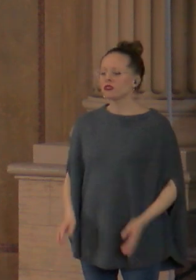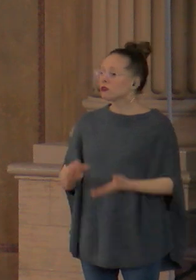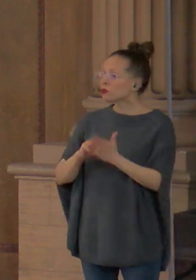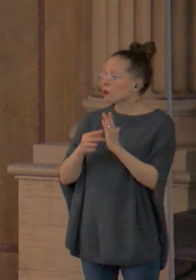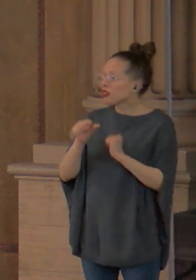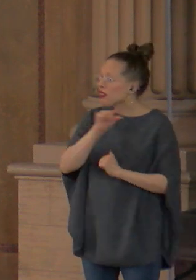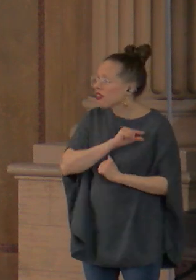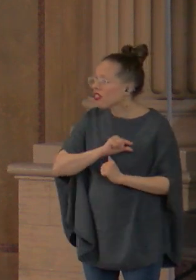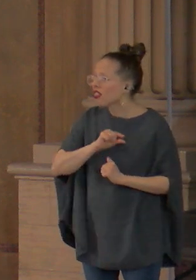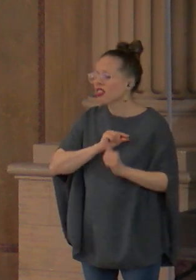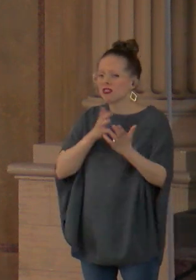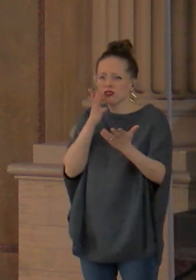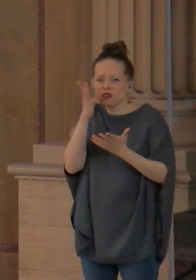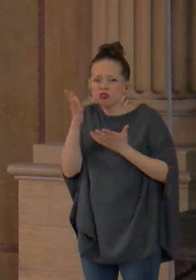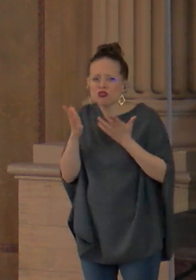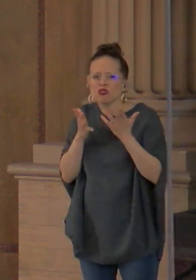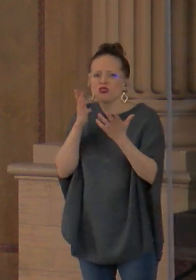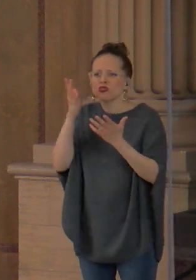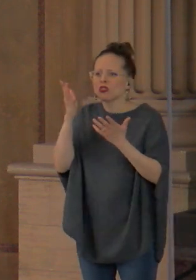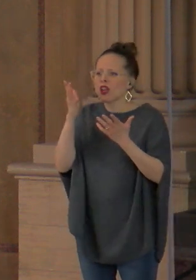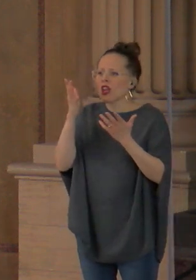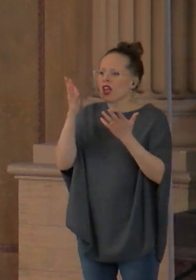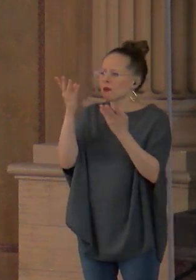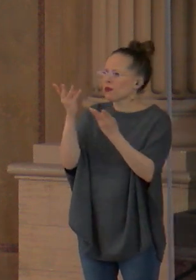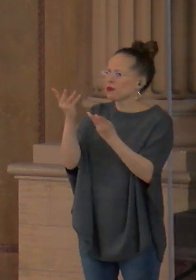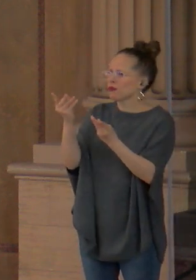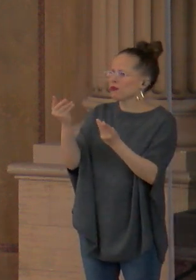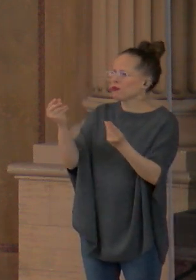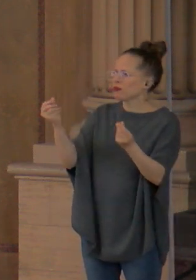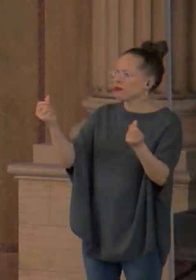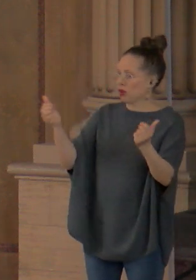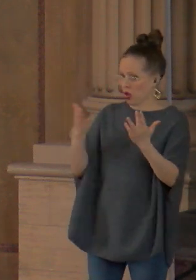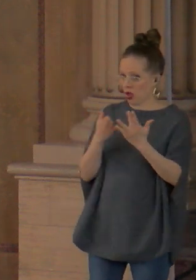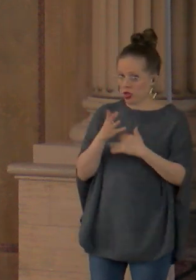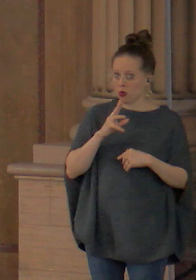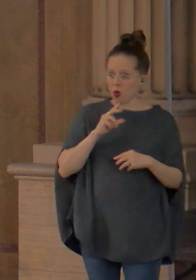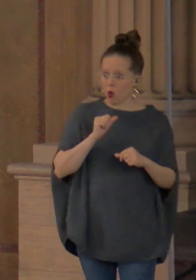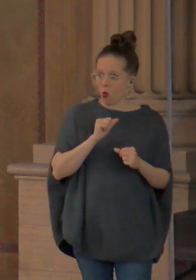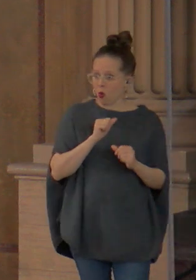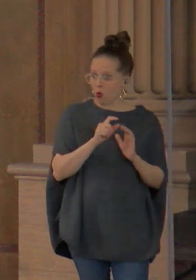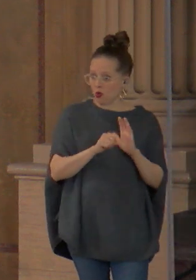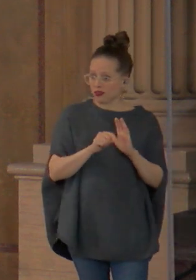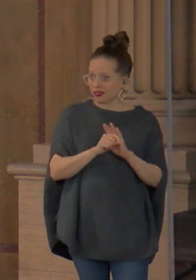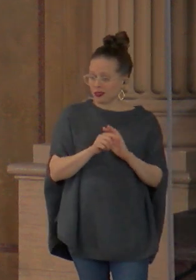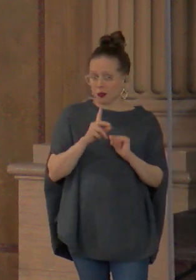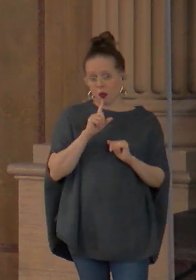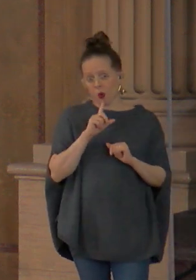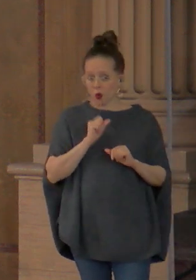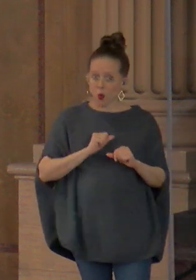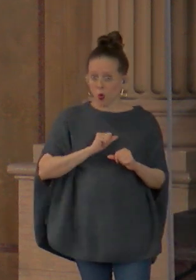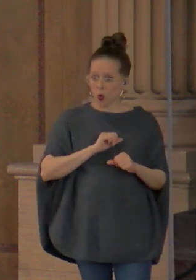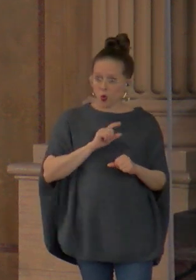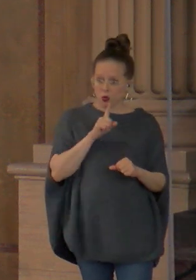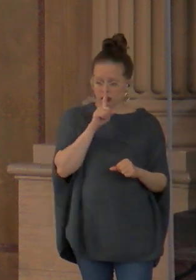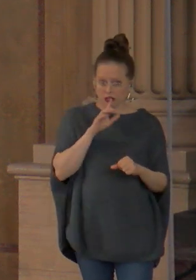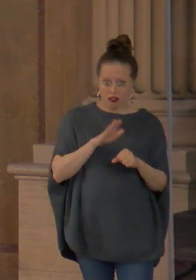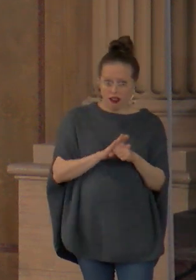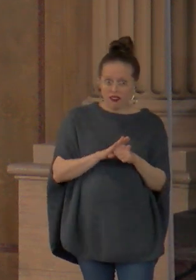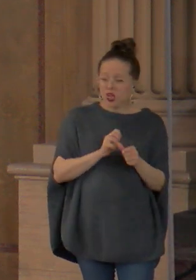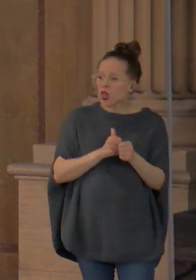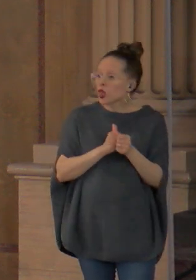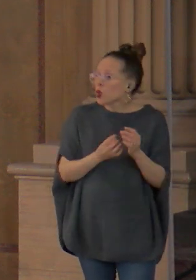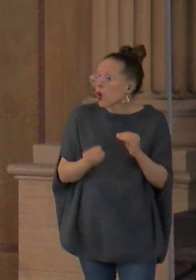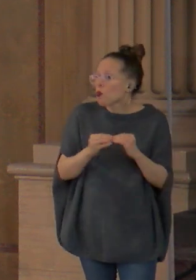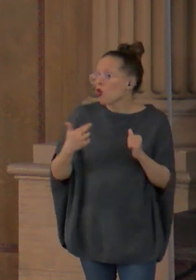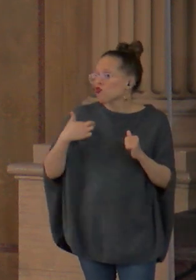the shame that we carry can be lifted and it's not going to be lifted in an old covenant way. We're not going to get rid of our guilt and our shame with more religious observance through